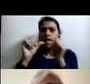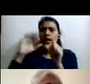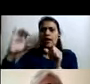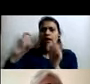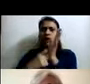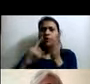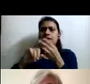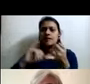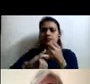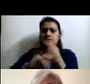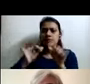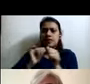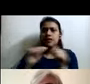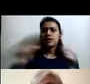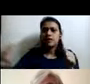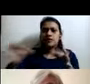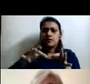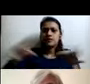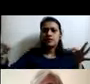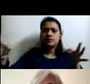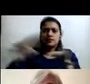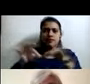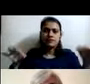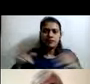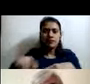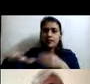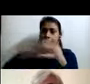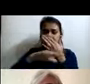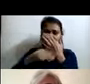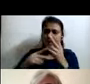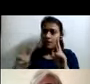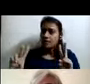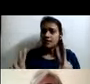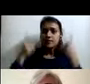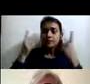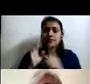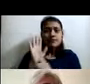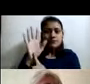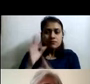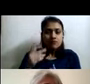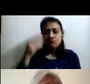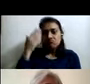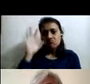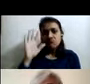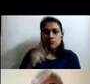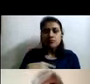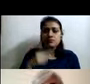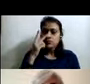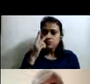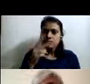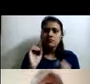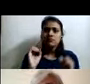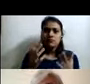small bits of forest up, they make a significant difference. And we recognize that Jabarket is making a difference because we're starting to see it.